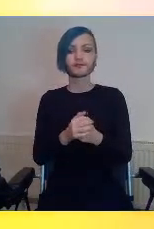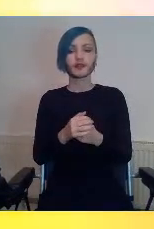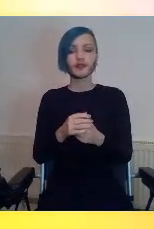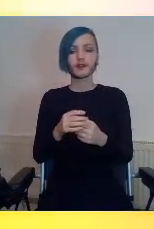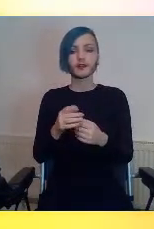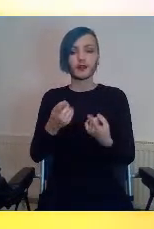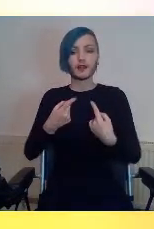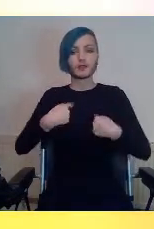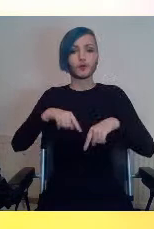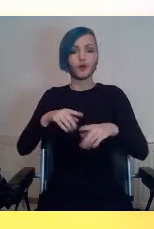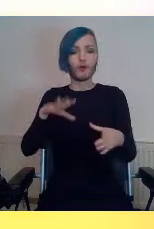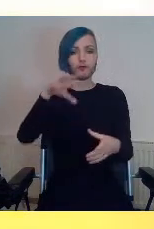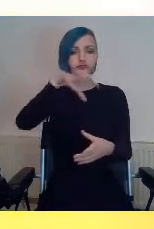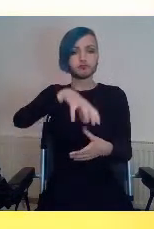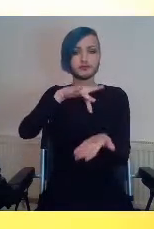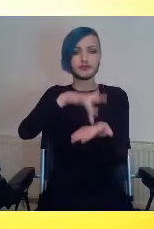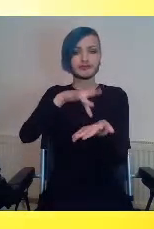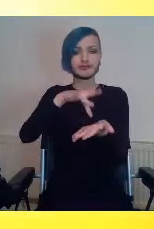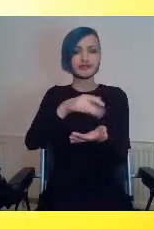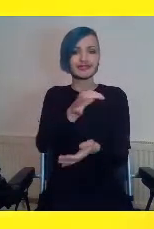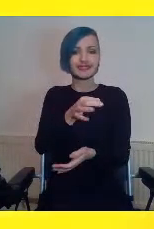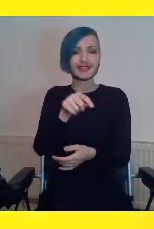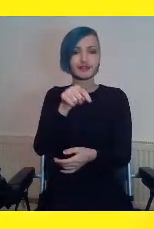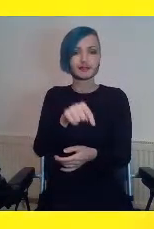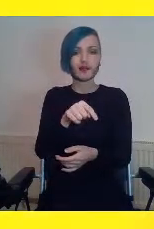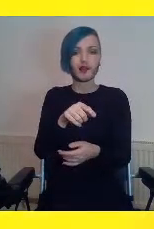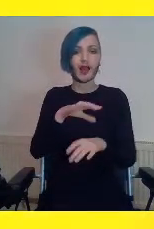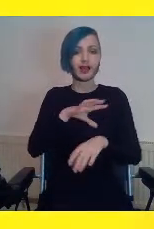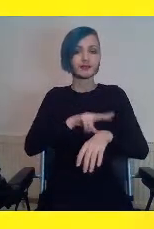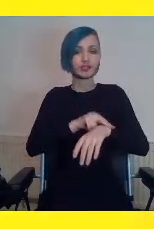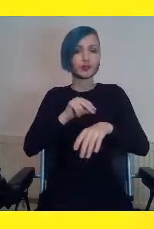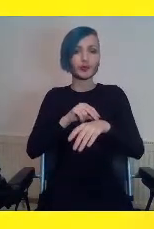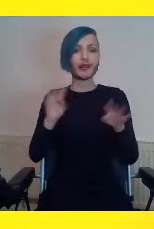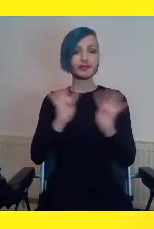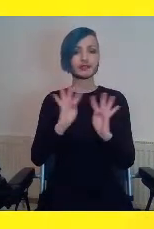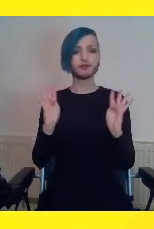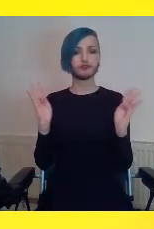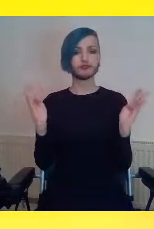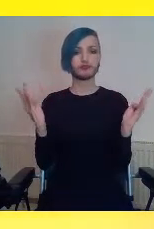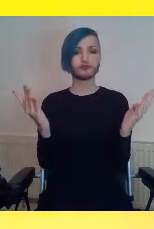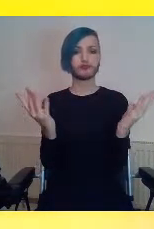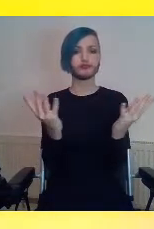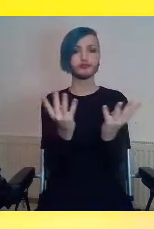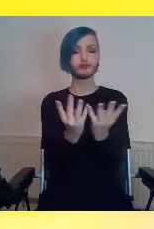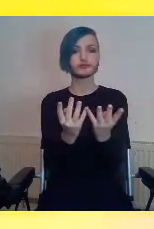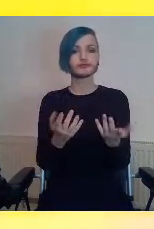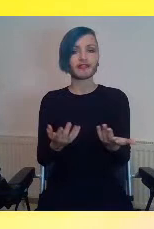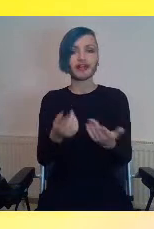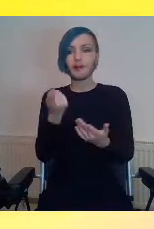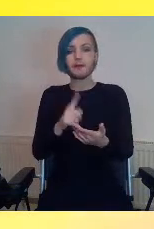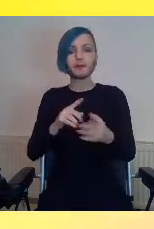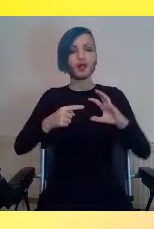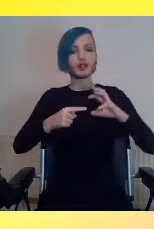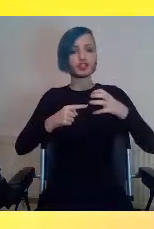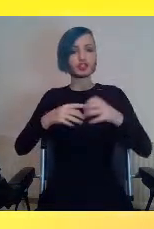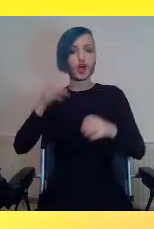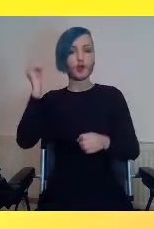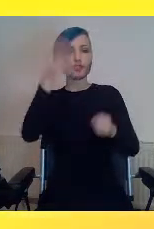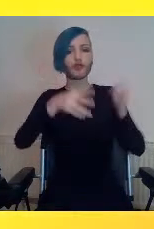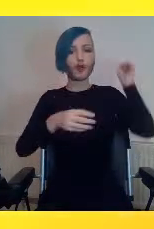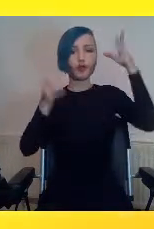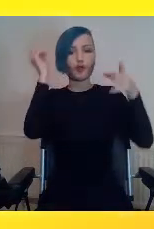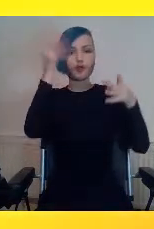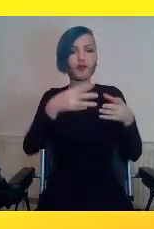by the police, who didn't react when other people started throwing stones at us and throwing